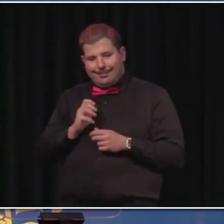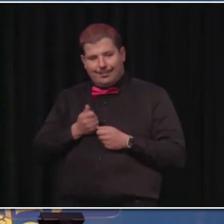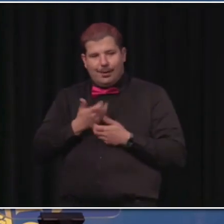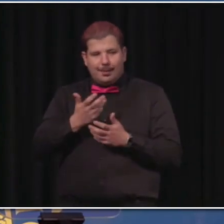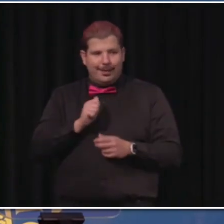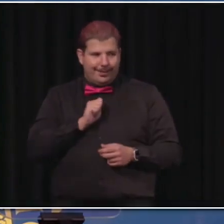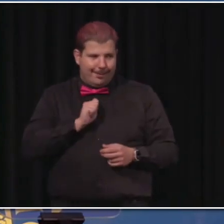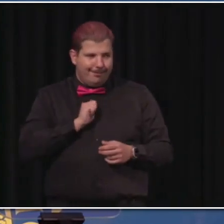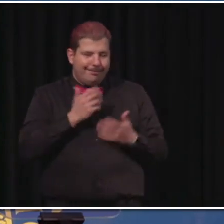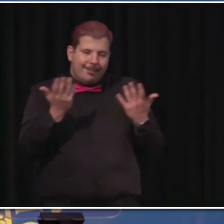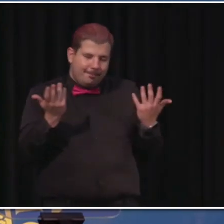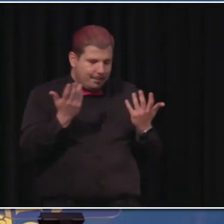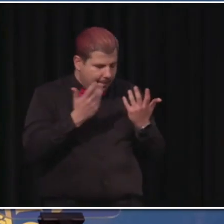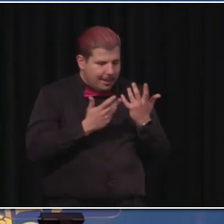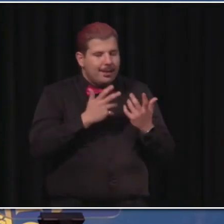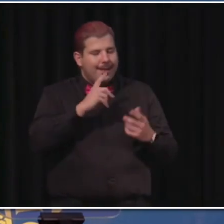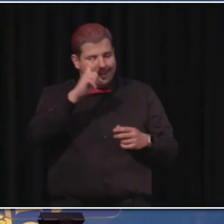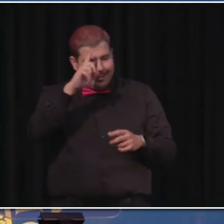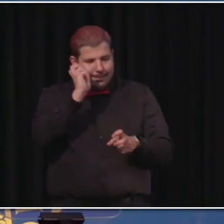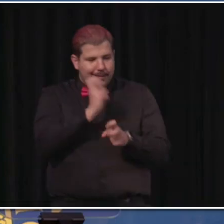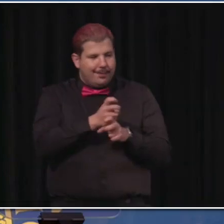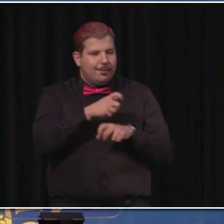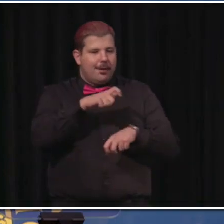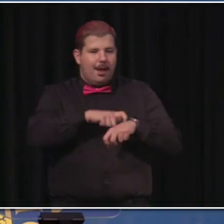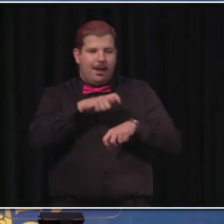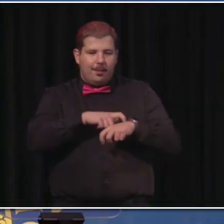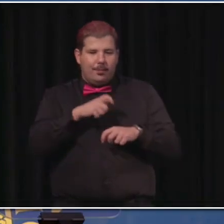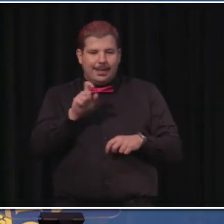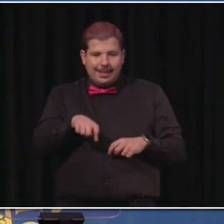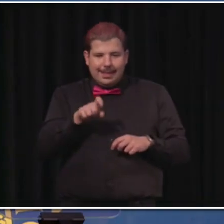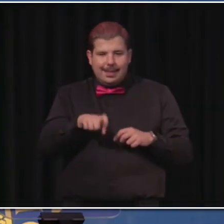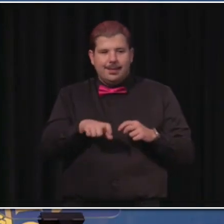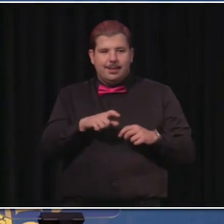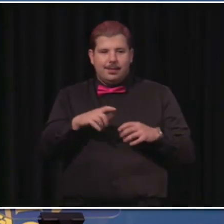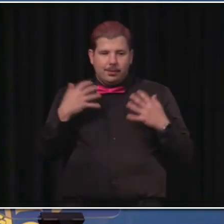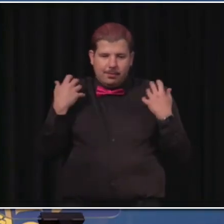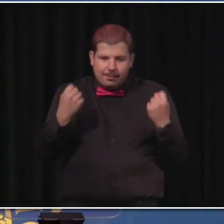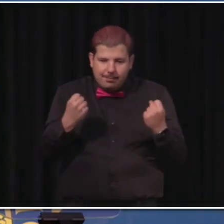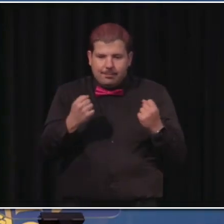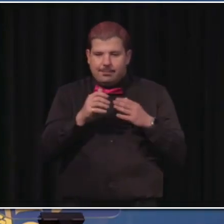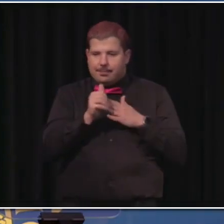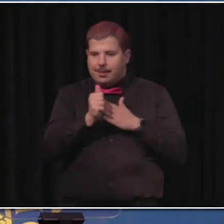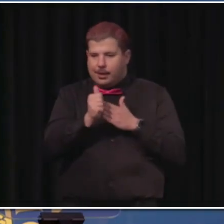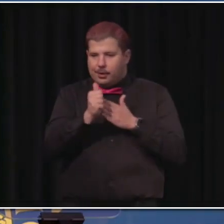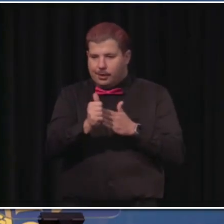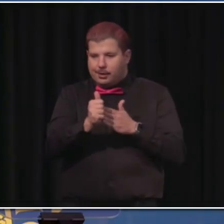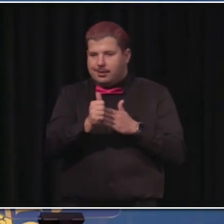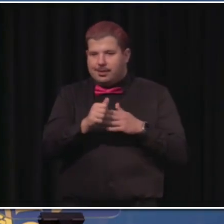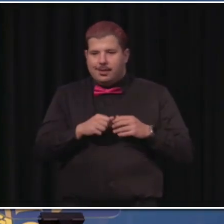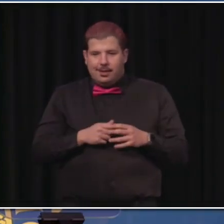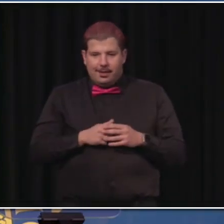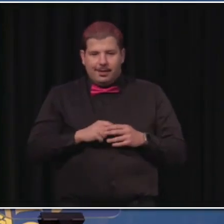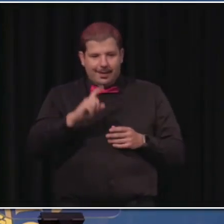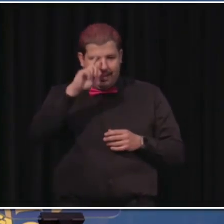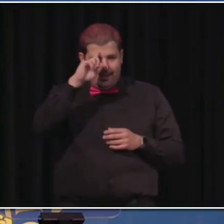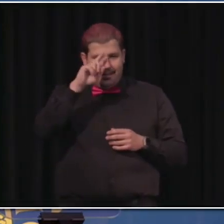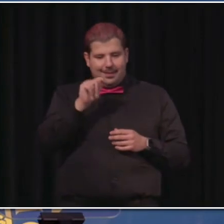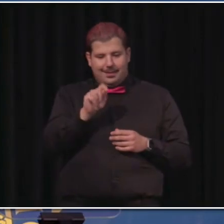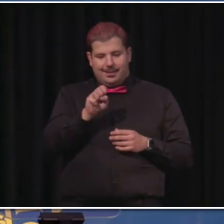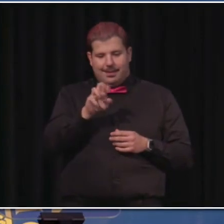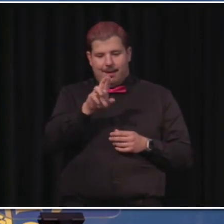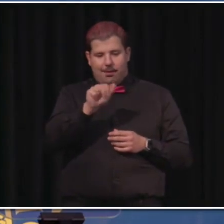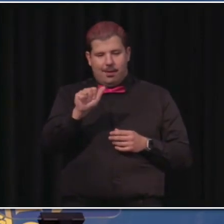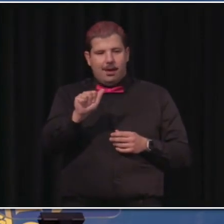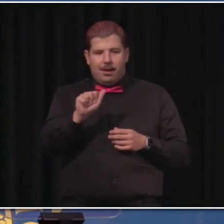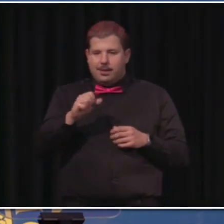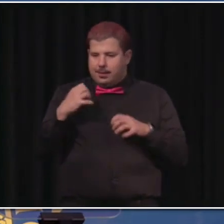either way, I think it's going to be a difficult time, and we need really courageous leaders. And I think that Terra is a courageous